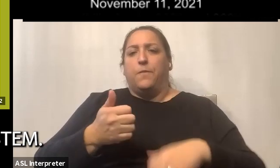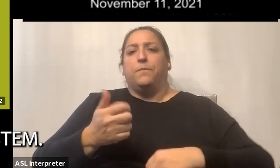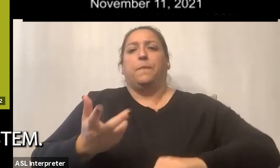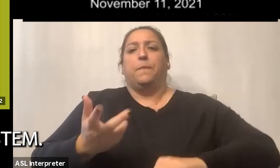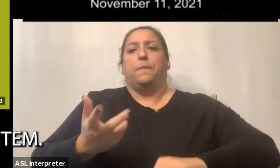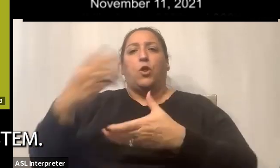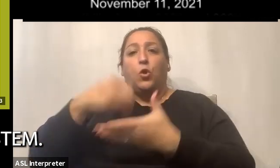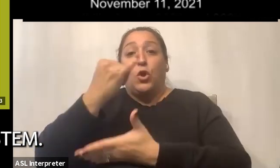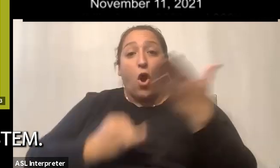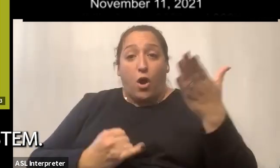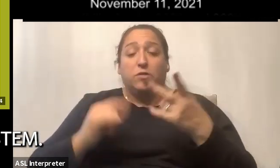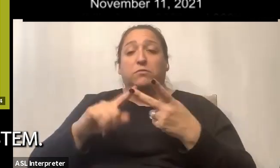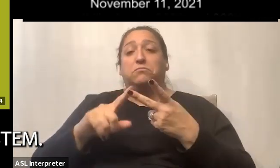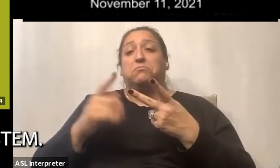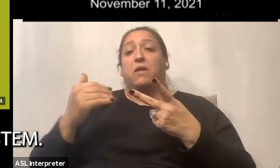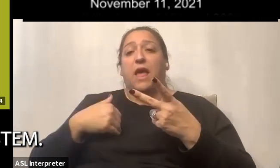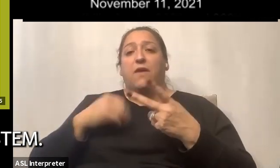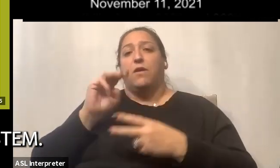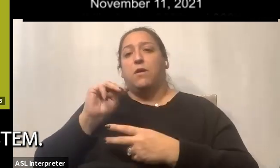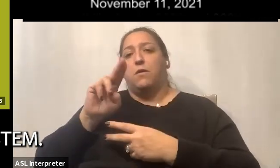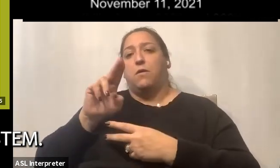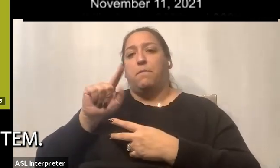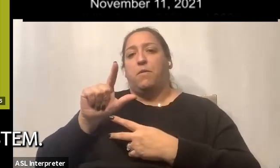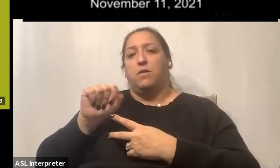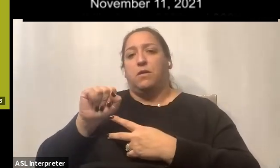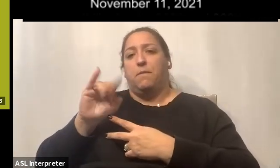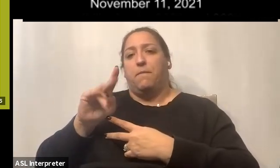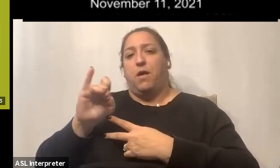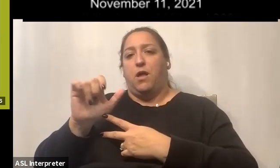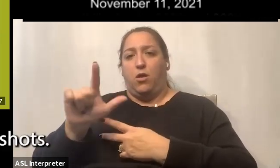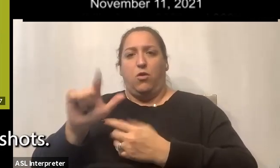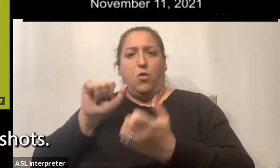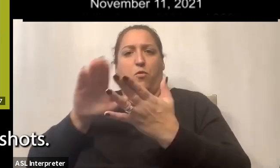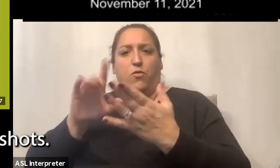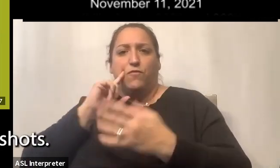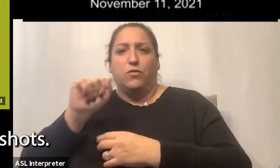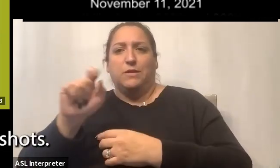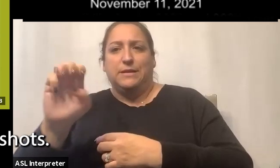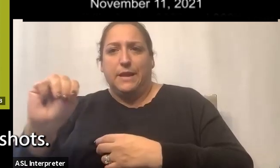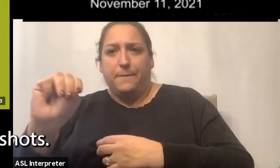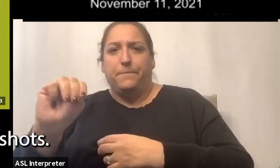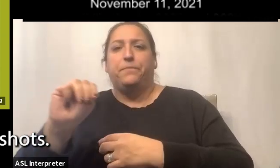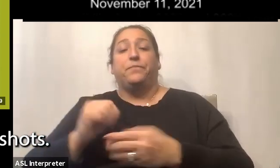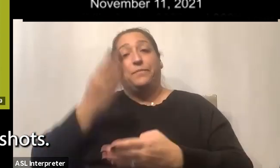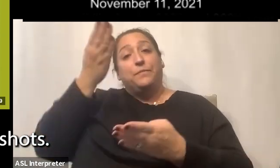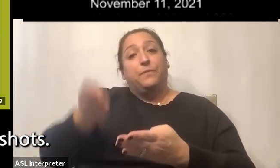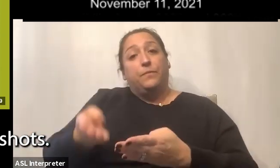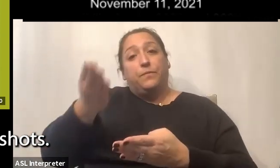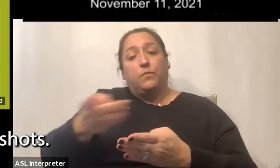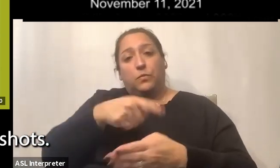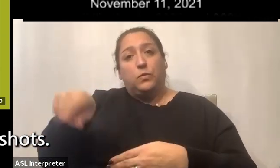art or having a multimodal approach towards STEM. So in front of you